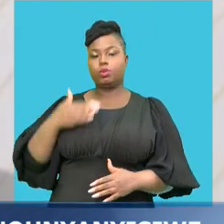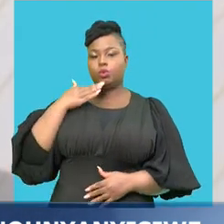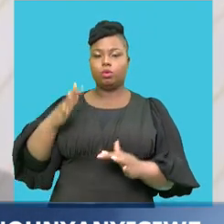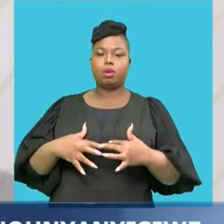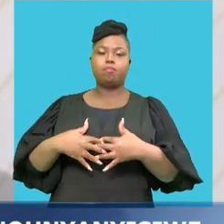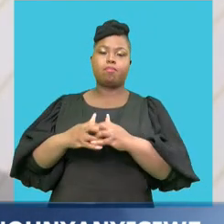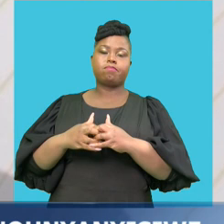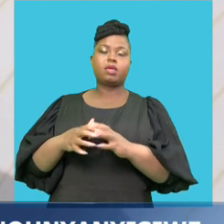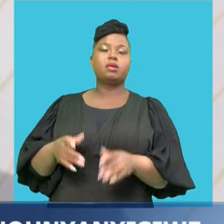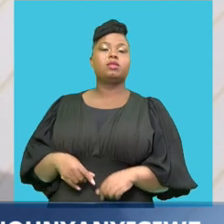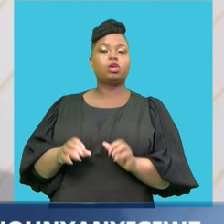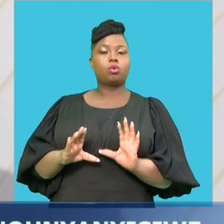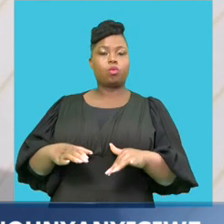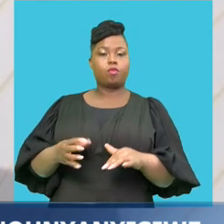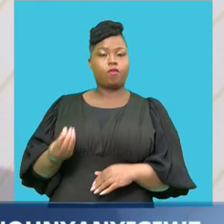that were suspended,